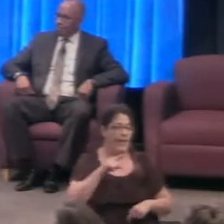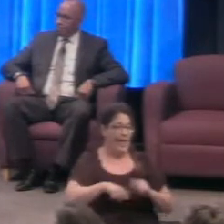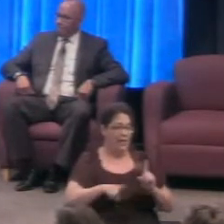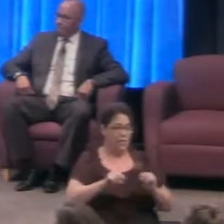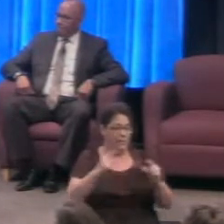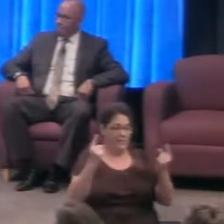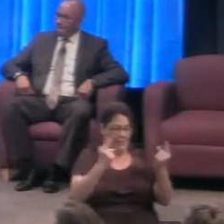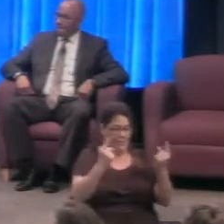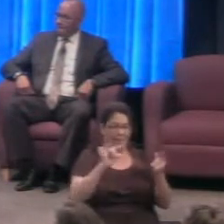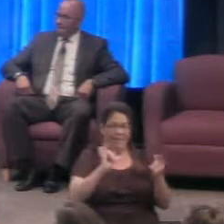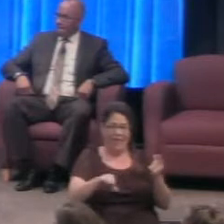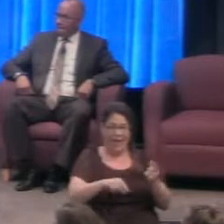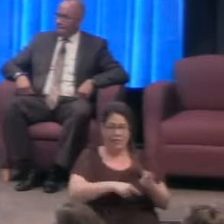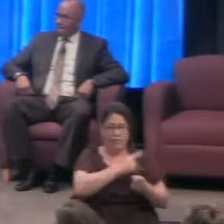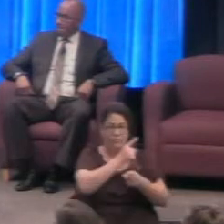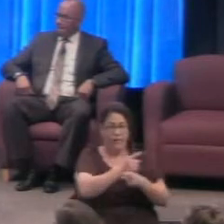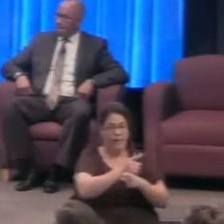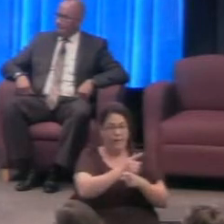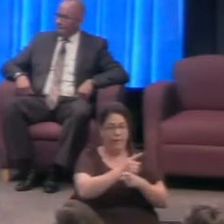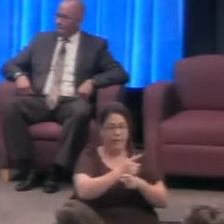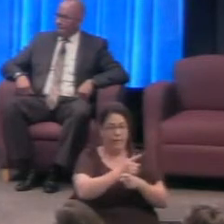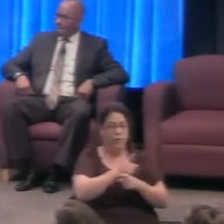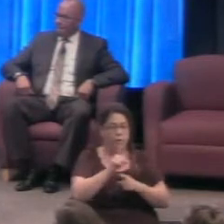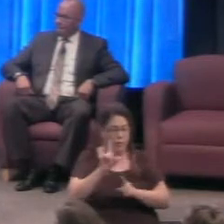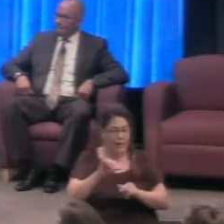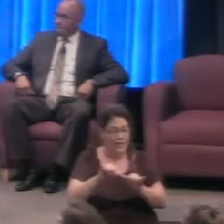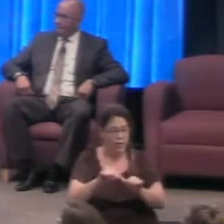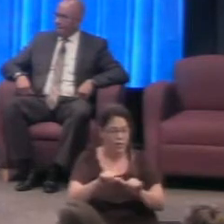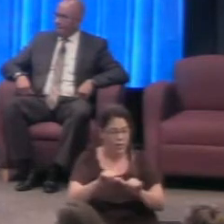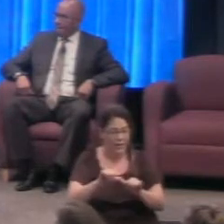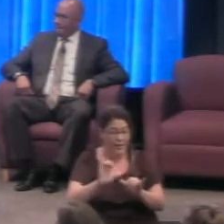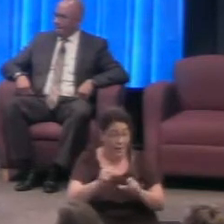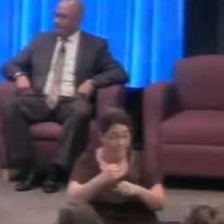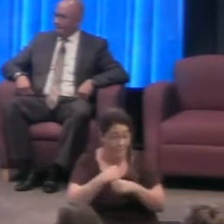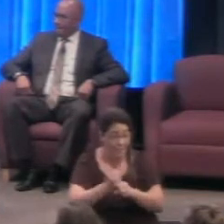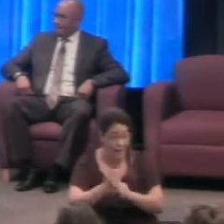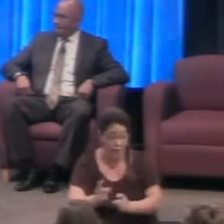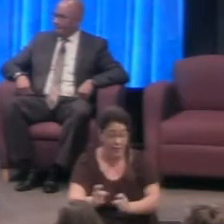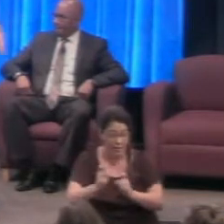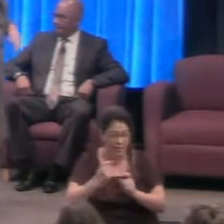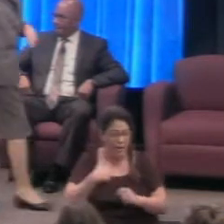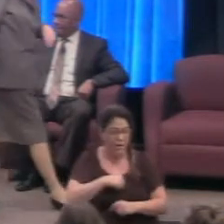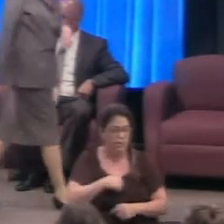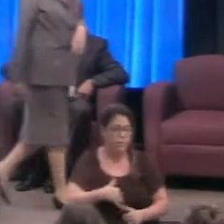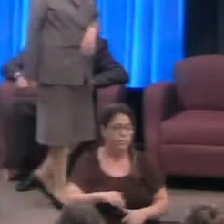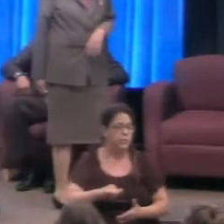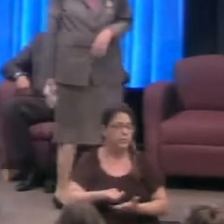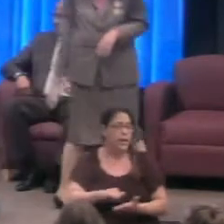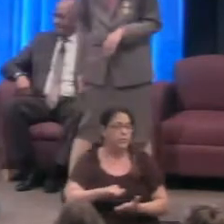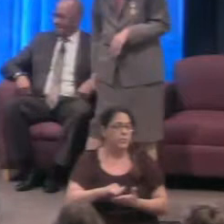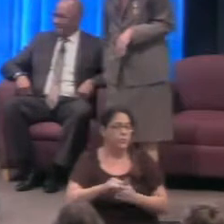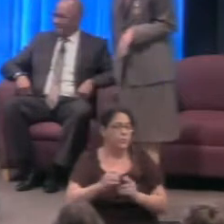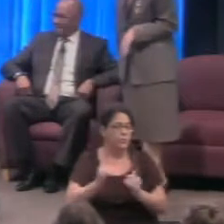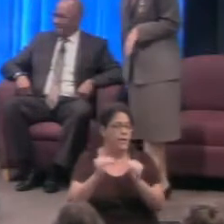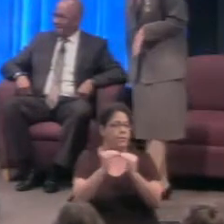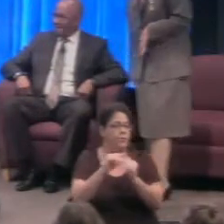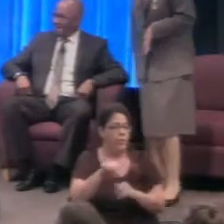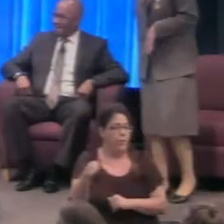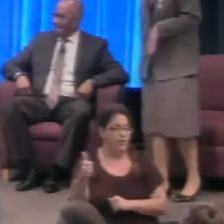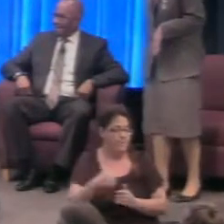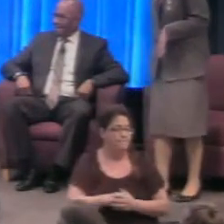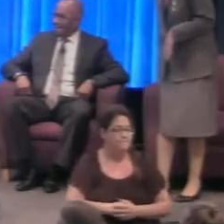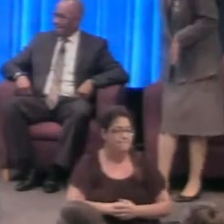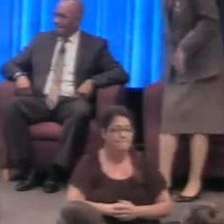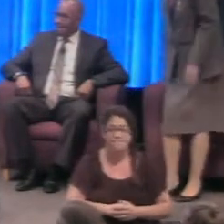that is absolutely critical contribution that our engineering team makes. Thank you, Mr. Zerly. Would Mr.